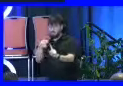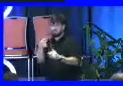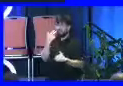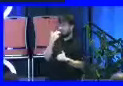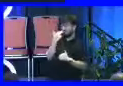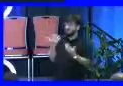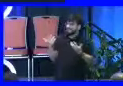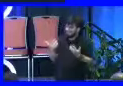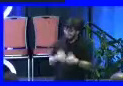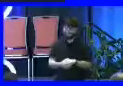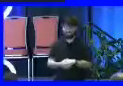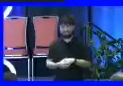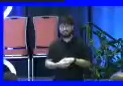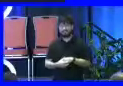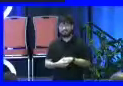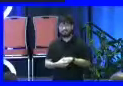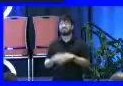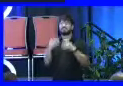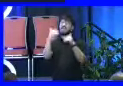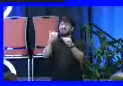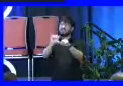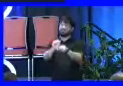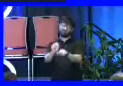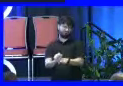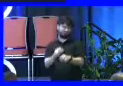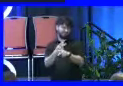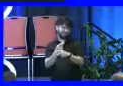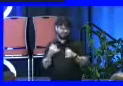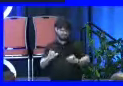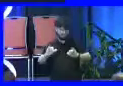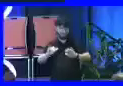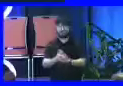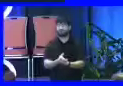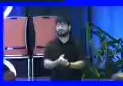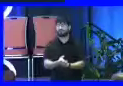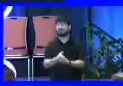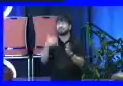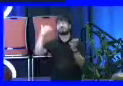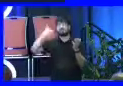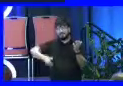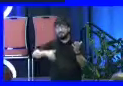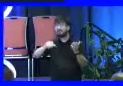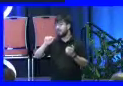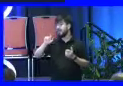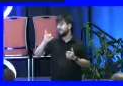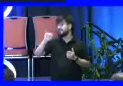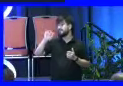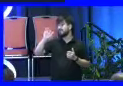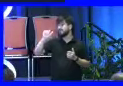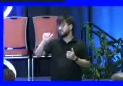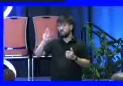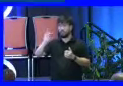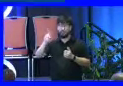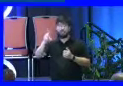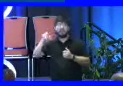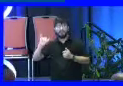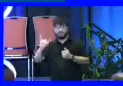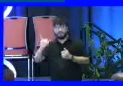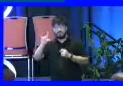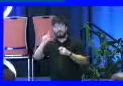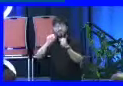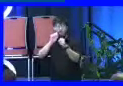I haven't, it's still working on it. So I'm Alicia Woodsby. I've been a senior associate at TAC